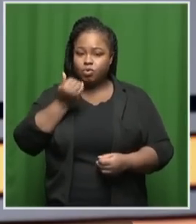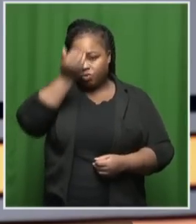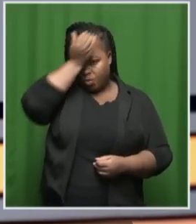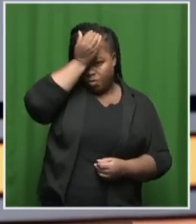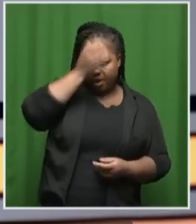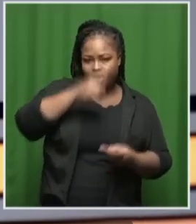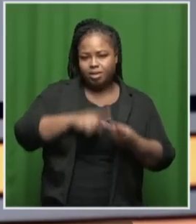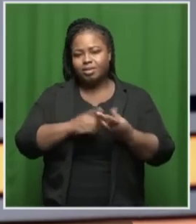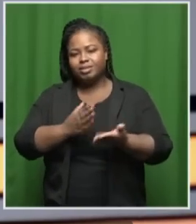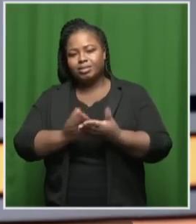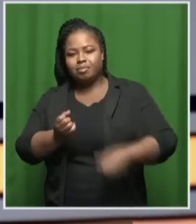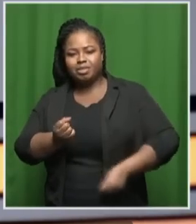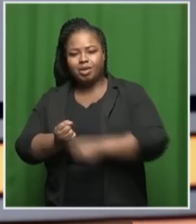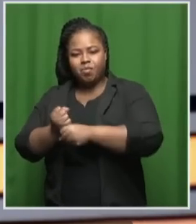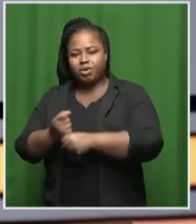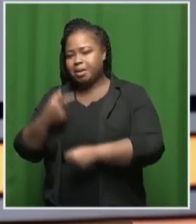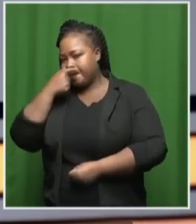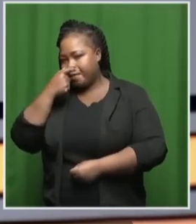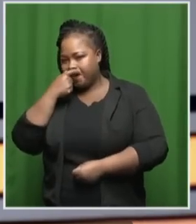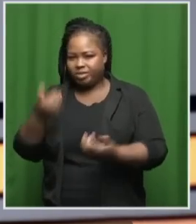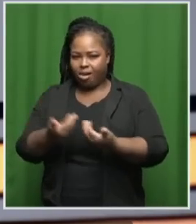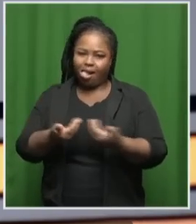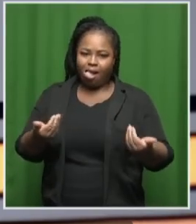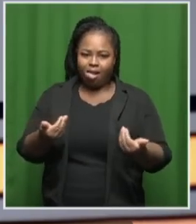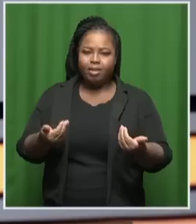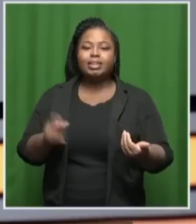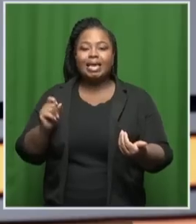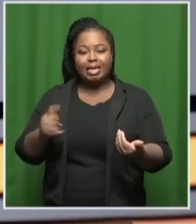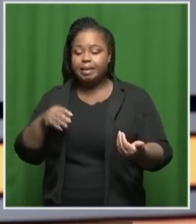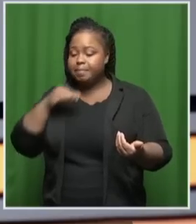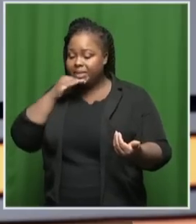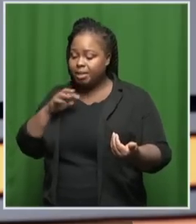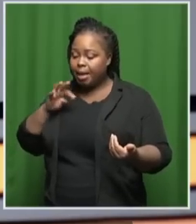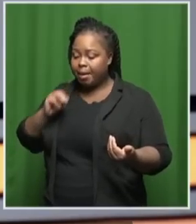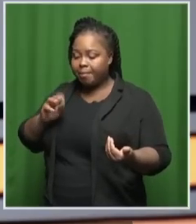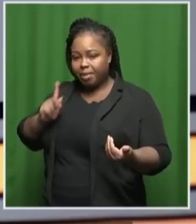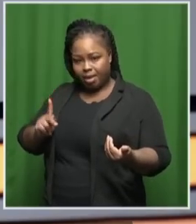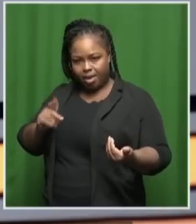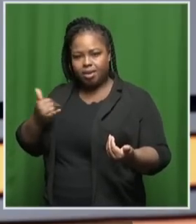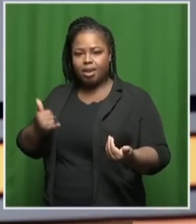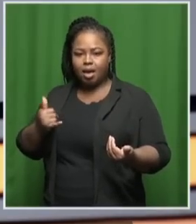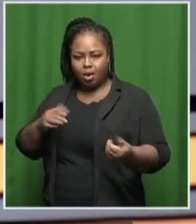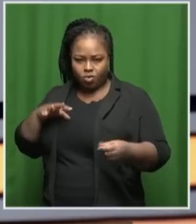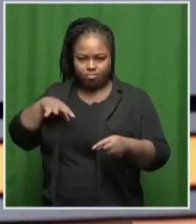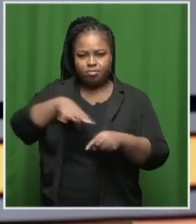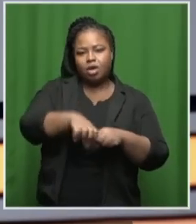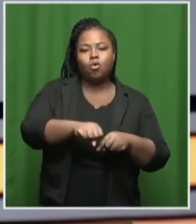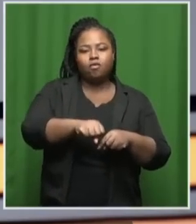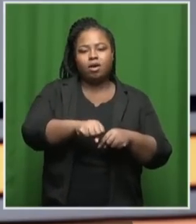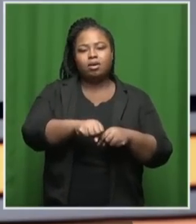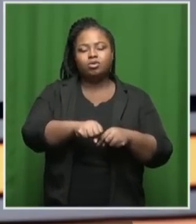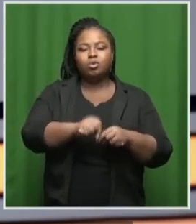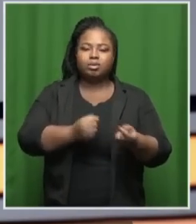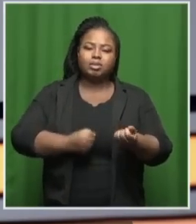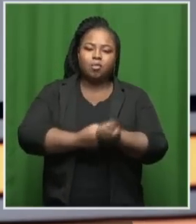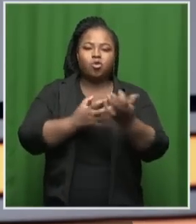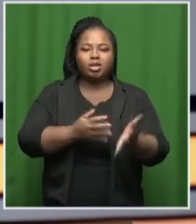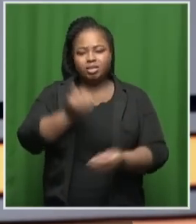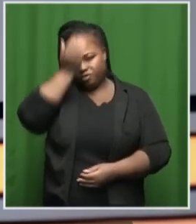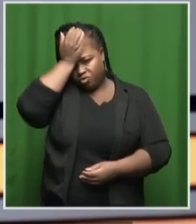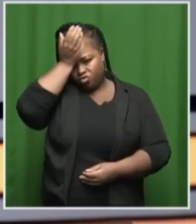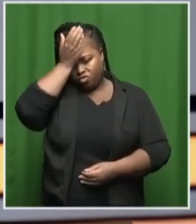Zuma and those aligned with President Cyril Ramaphosa. And that is where that fracture you see, where large swaths